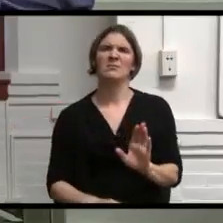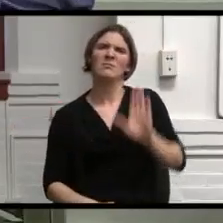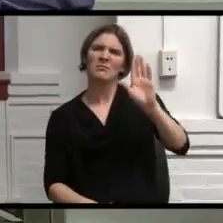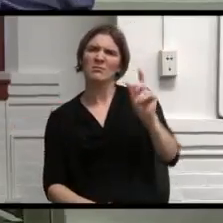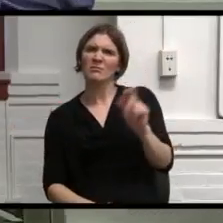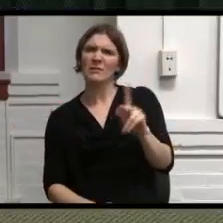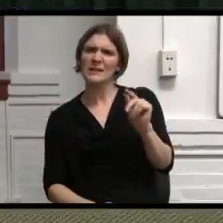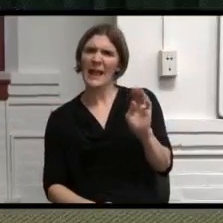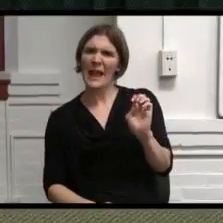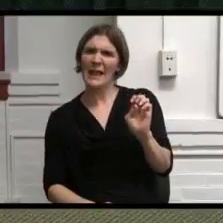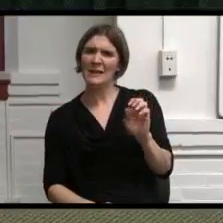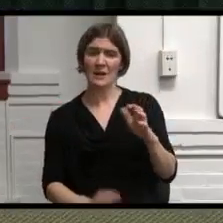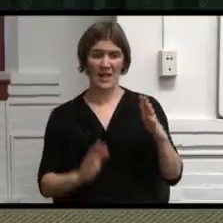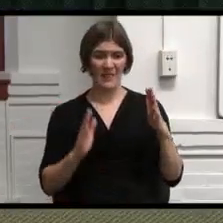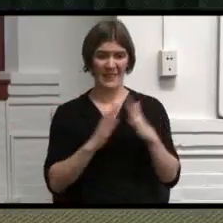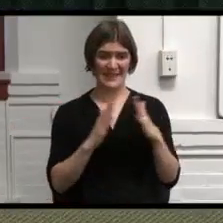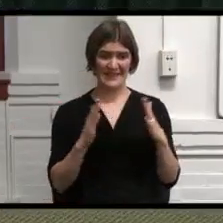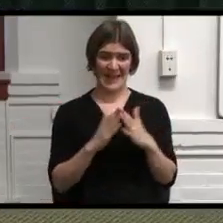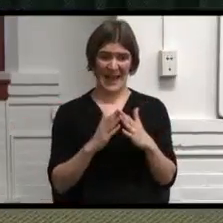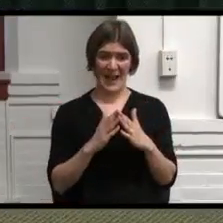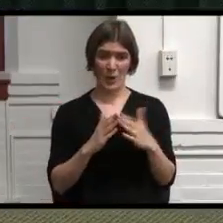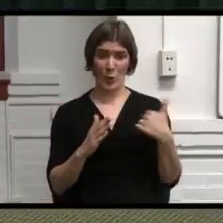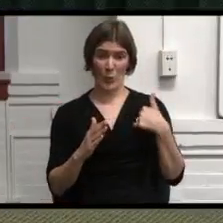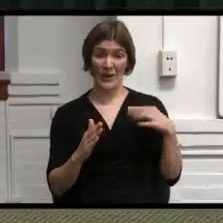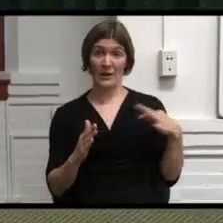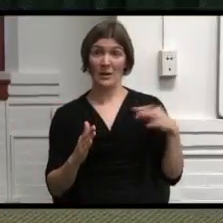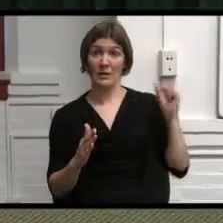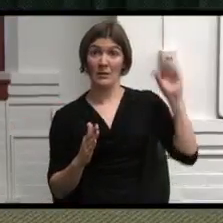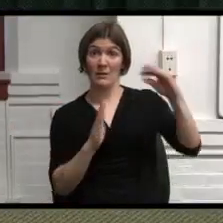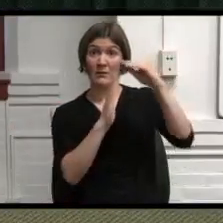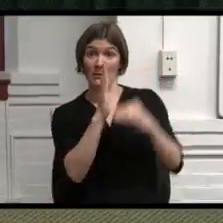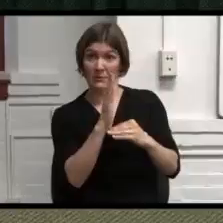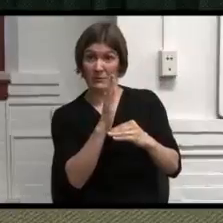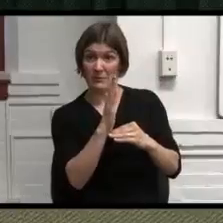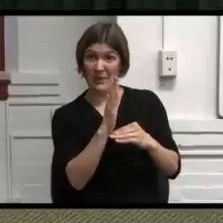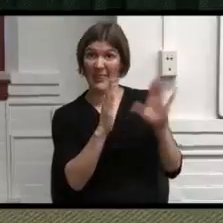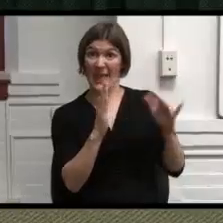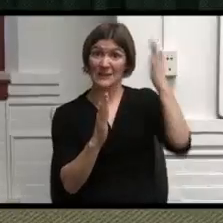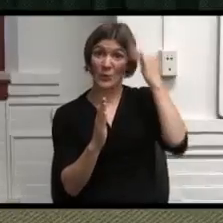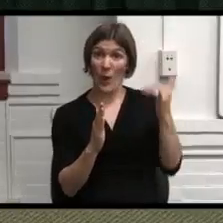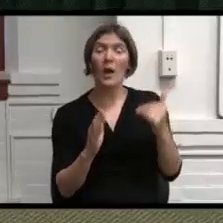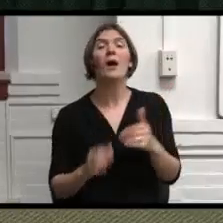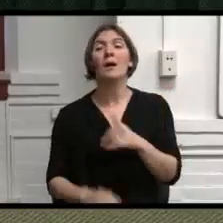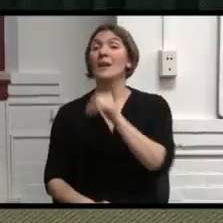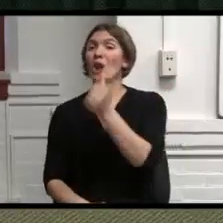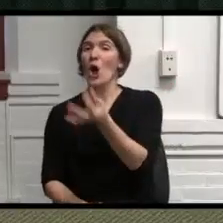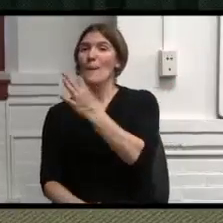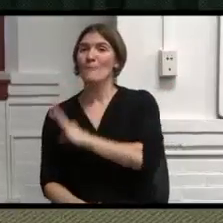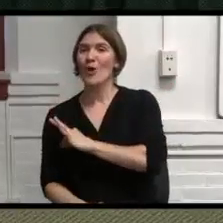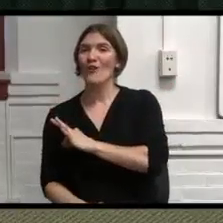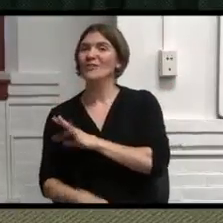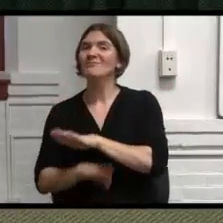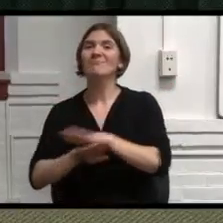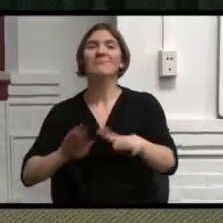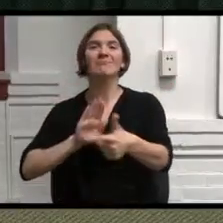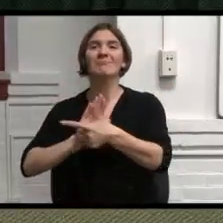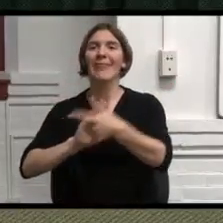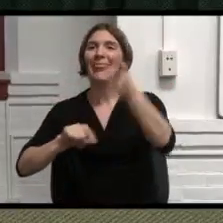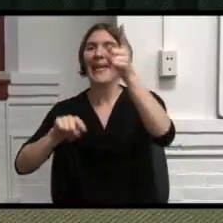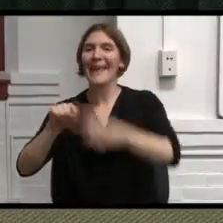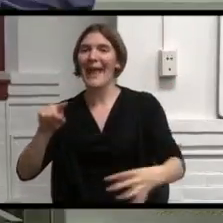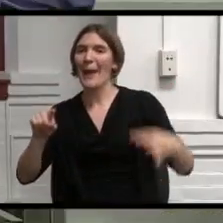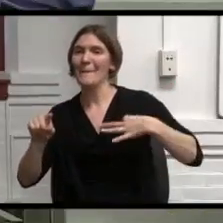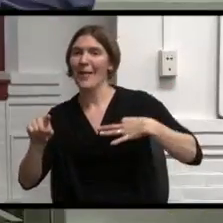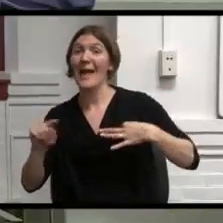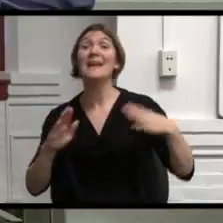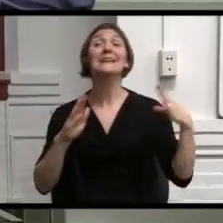is the one putting in the application? Not-for-profits such as Vermont River Conservancy are not eligible applicants, but